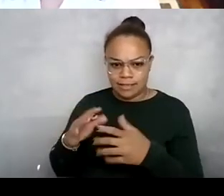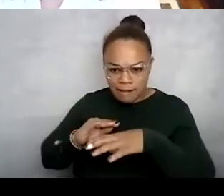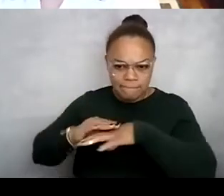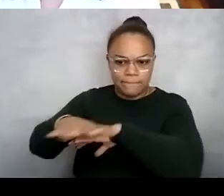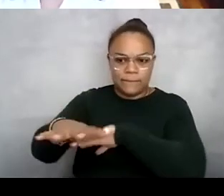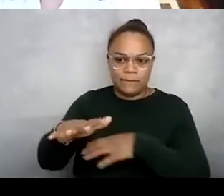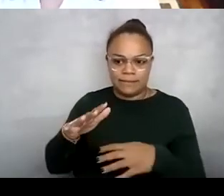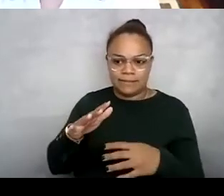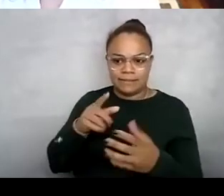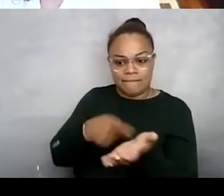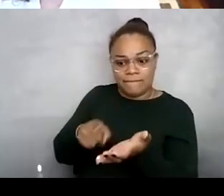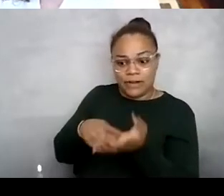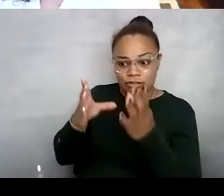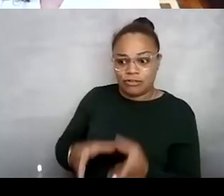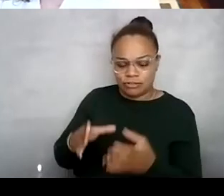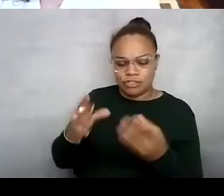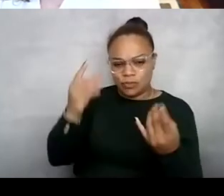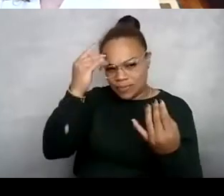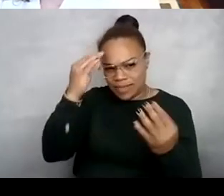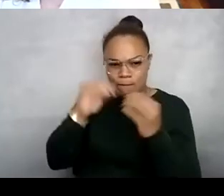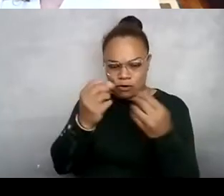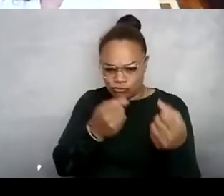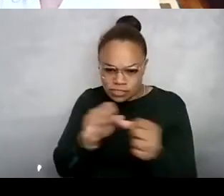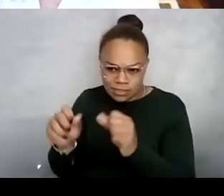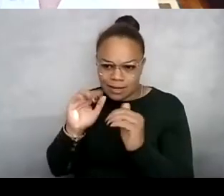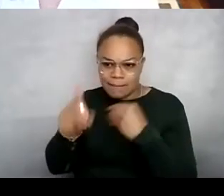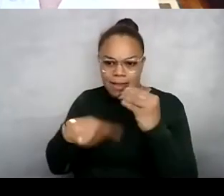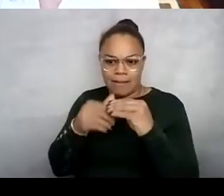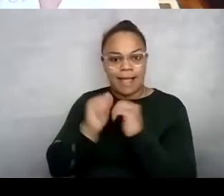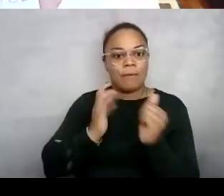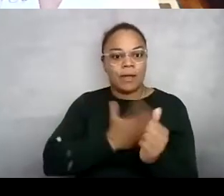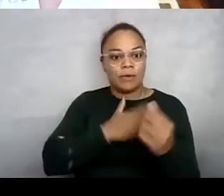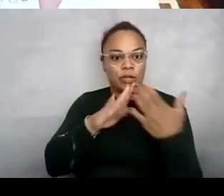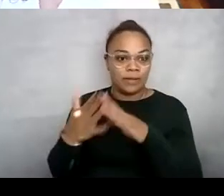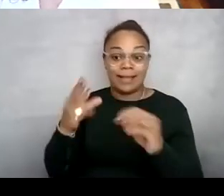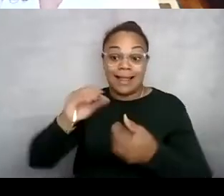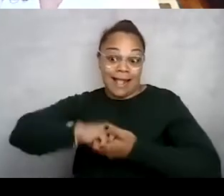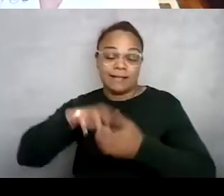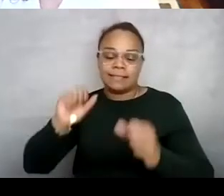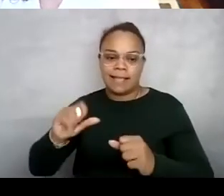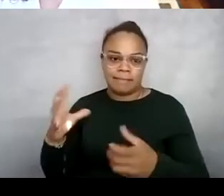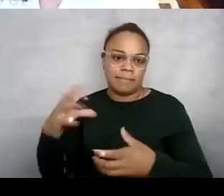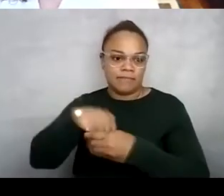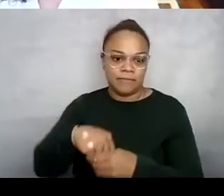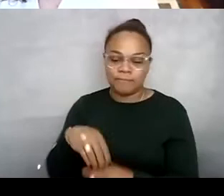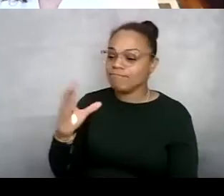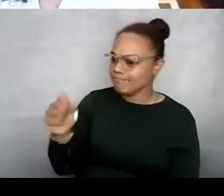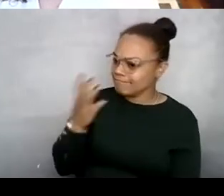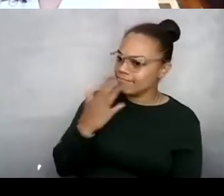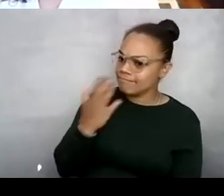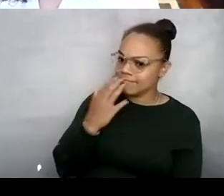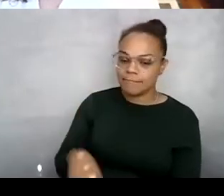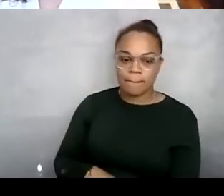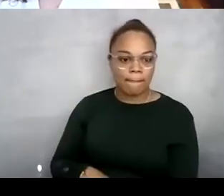about, you know, how our community and our allies can weigh in. Yeah, thanks, Nadine. And I'm